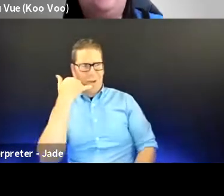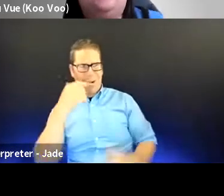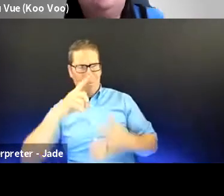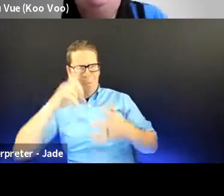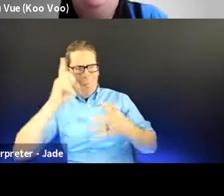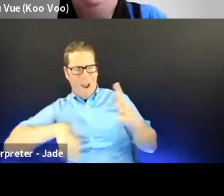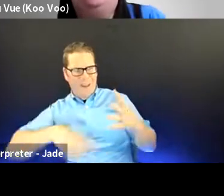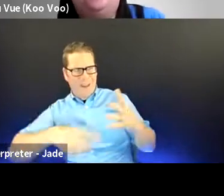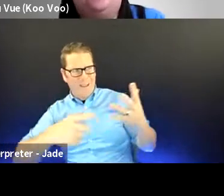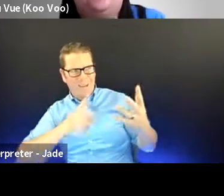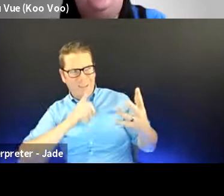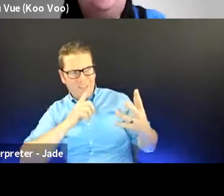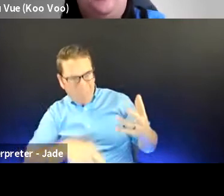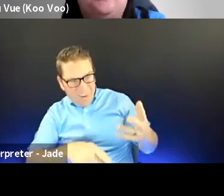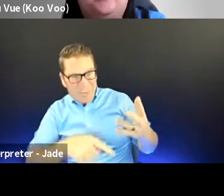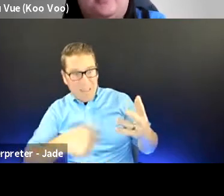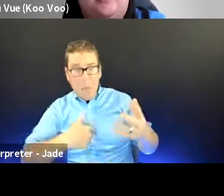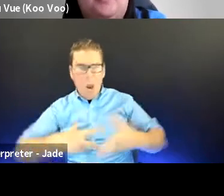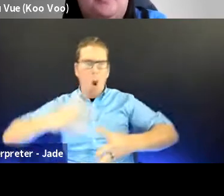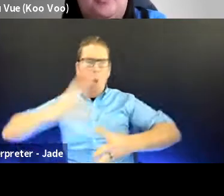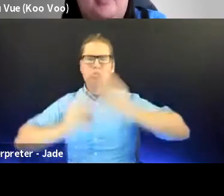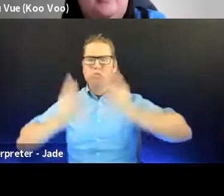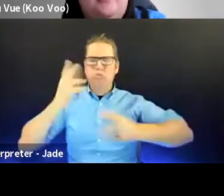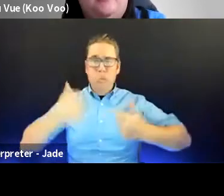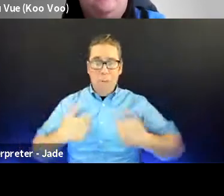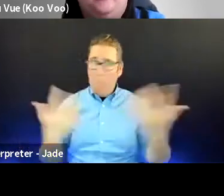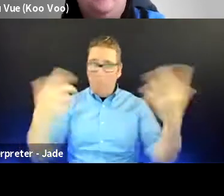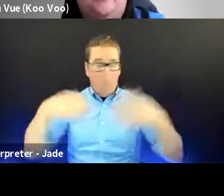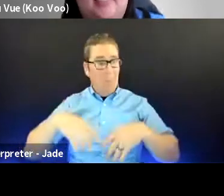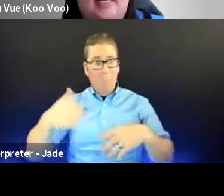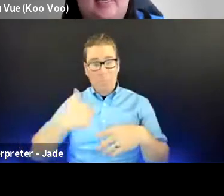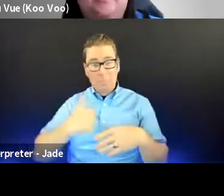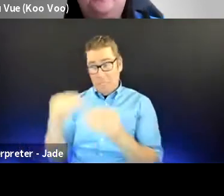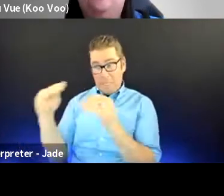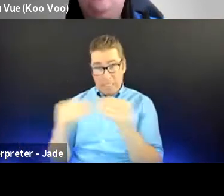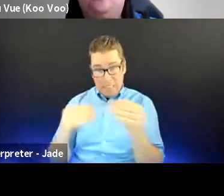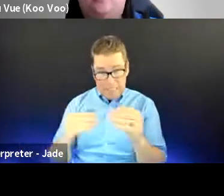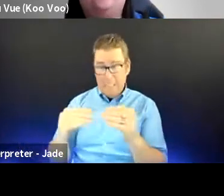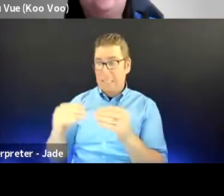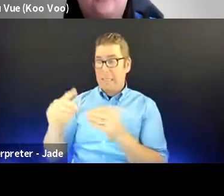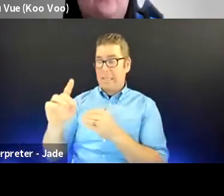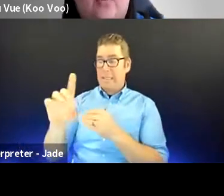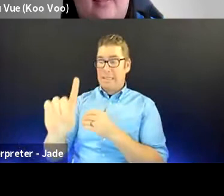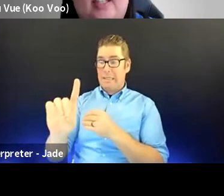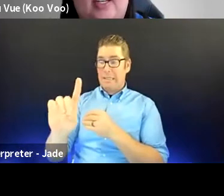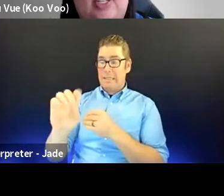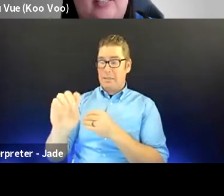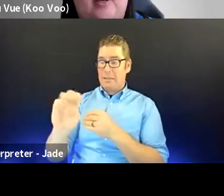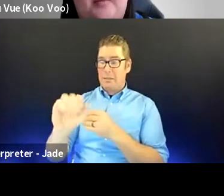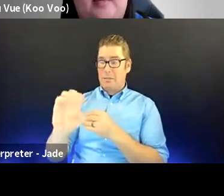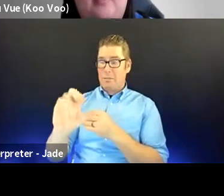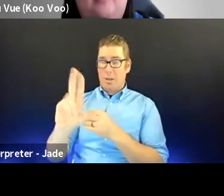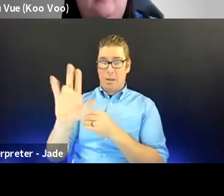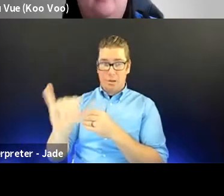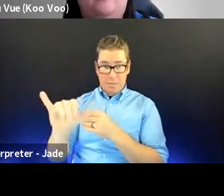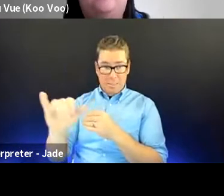under my belt. I was teaching a direct democracy class at UC Merced, and I had been a TA. So I was very thankful that they took a chance